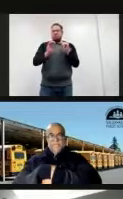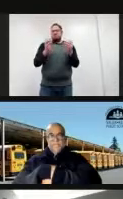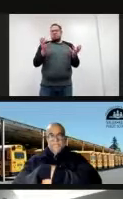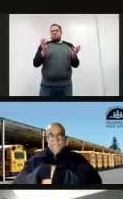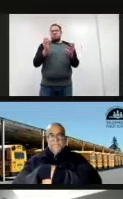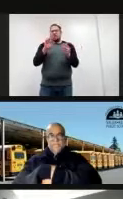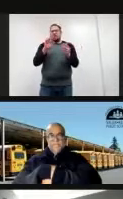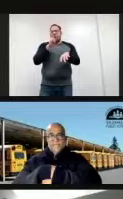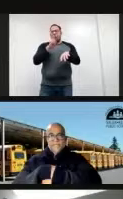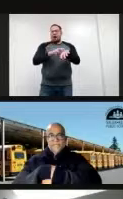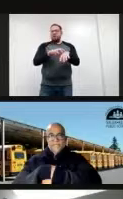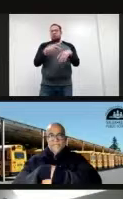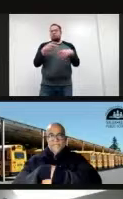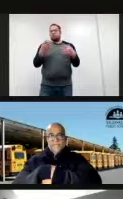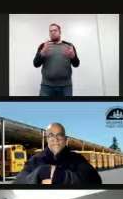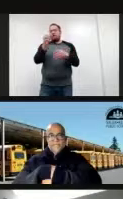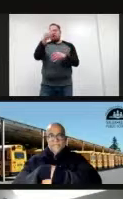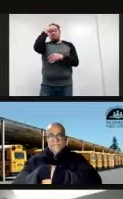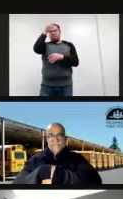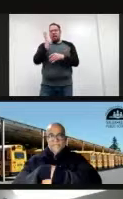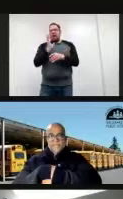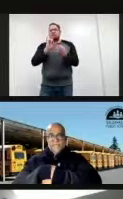Idaho, Alaska,